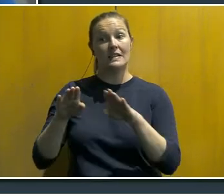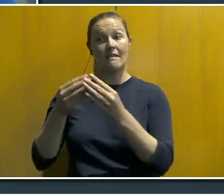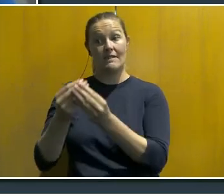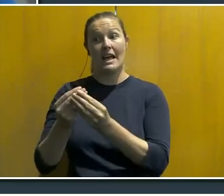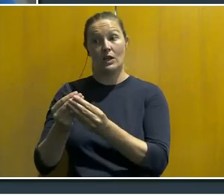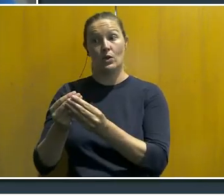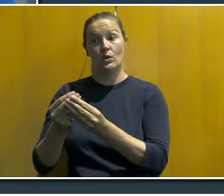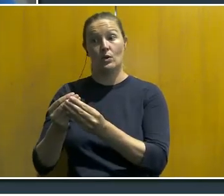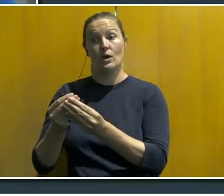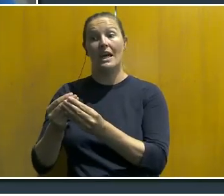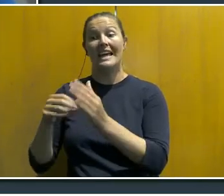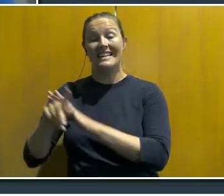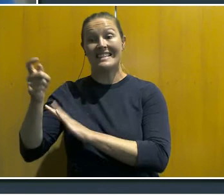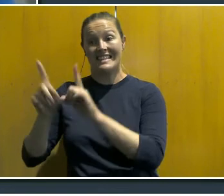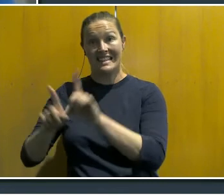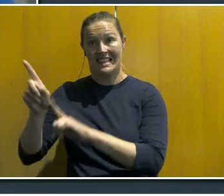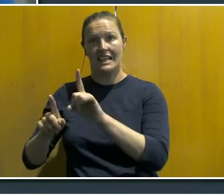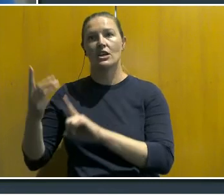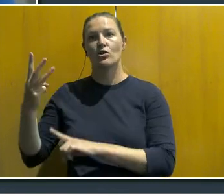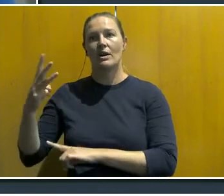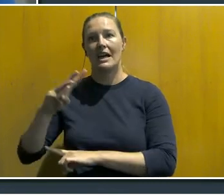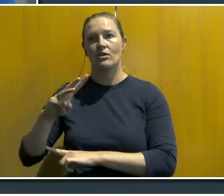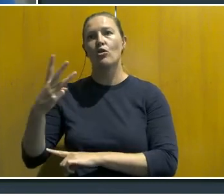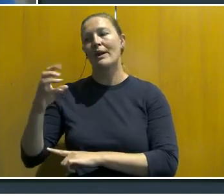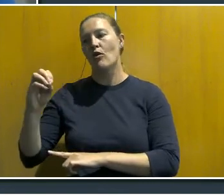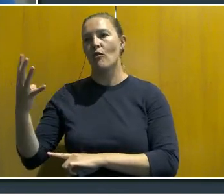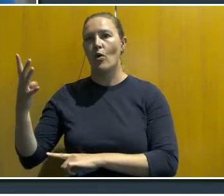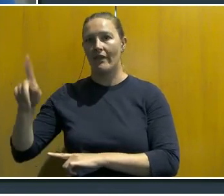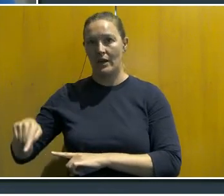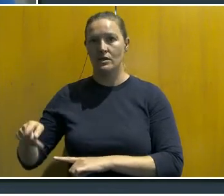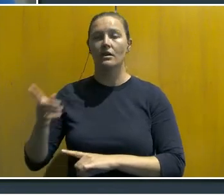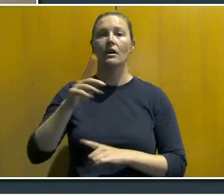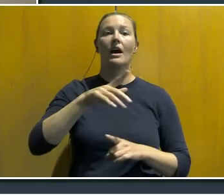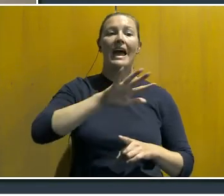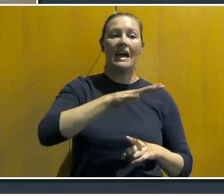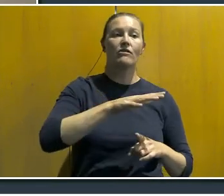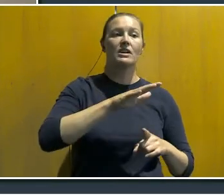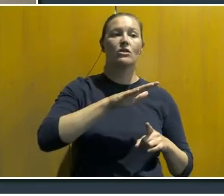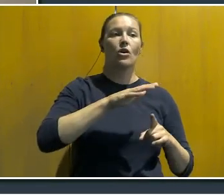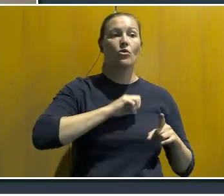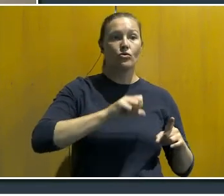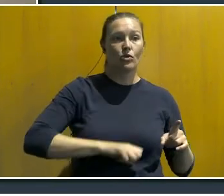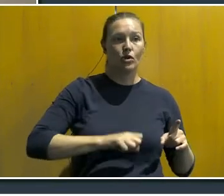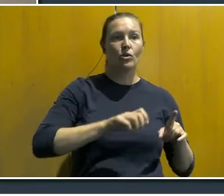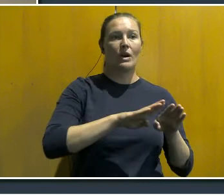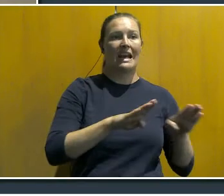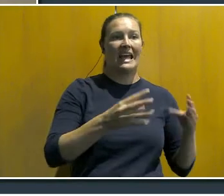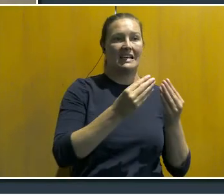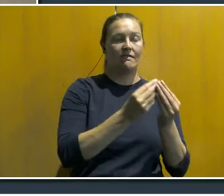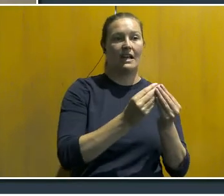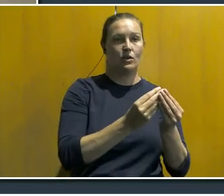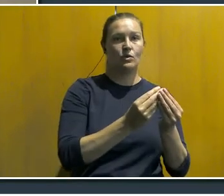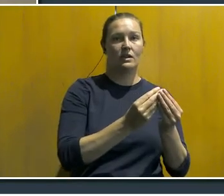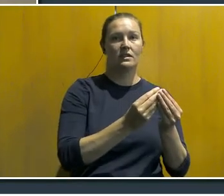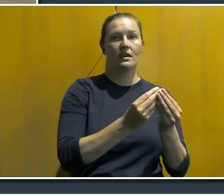like 304,000 by QV, and the average rural land value is